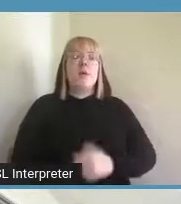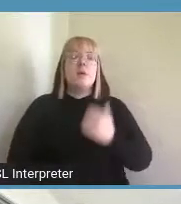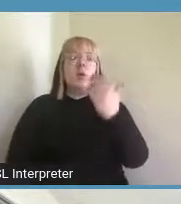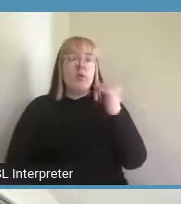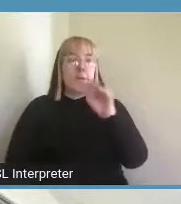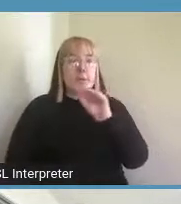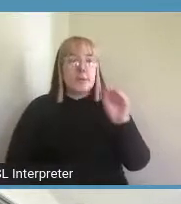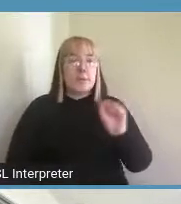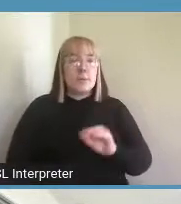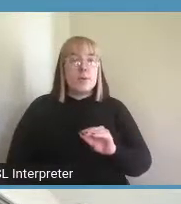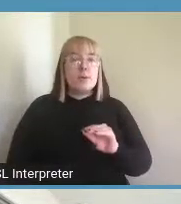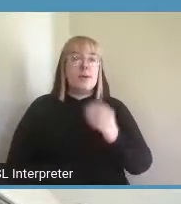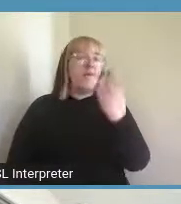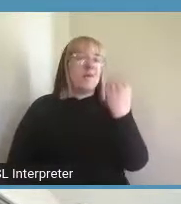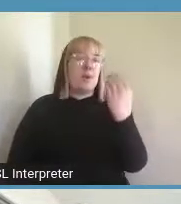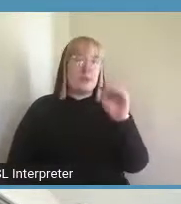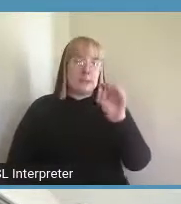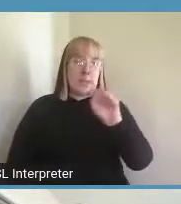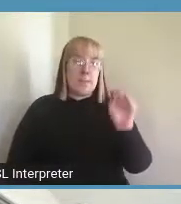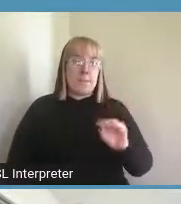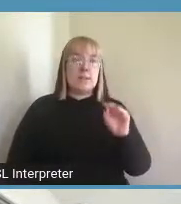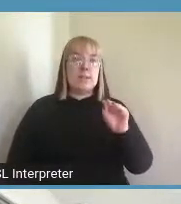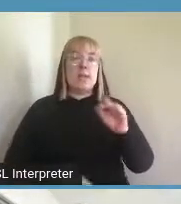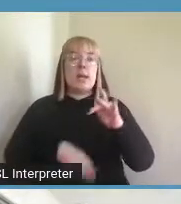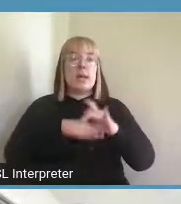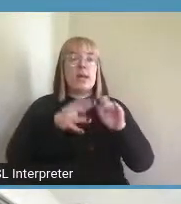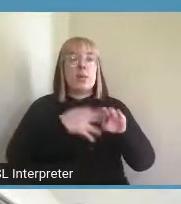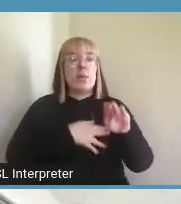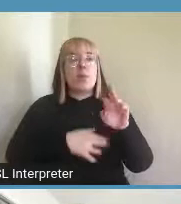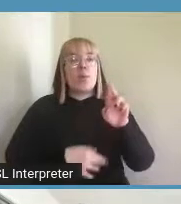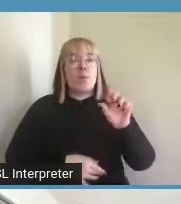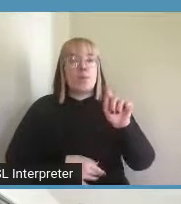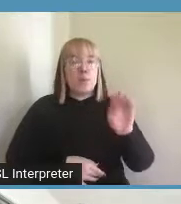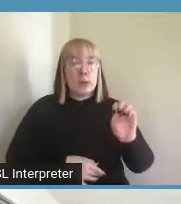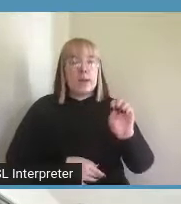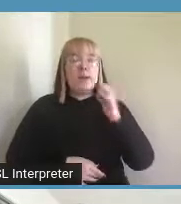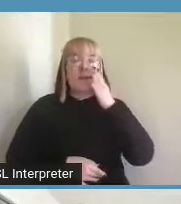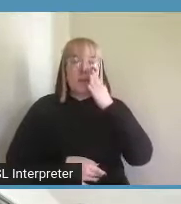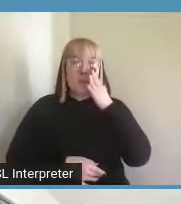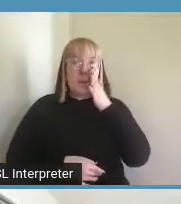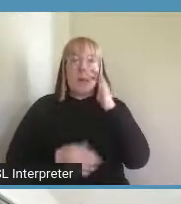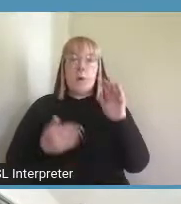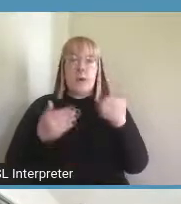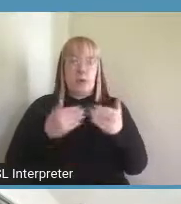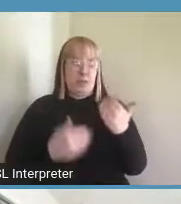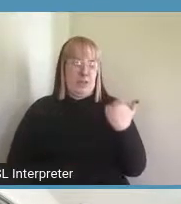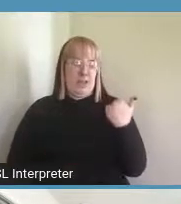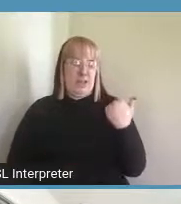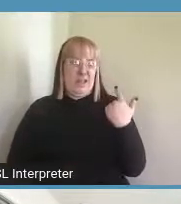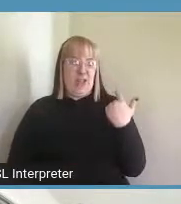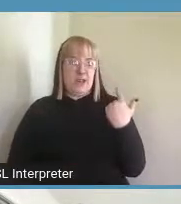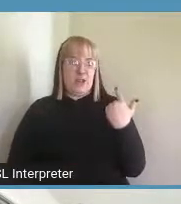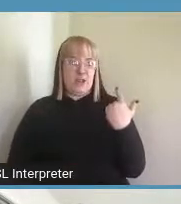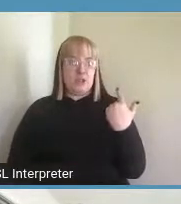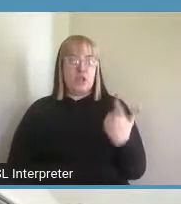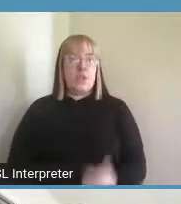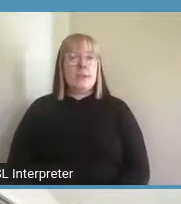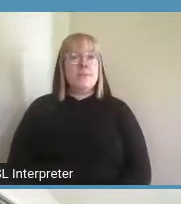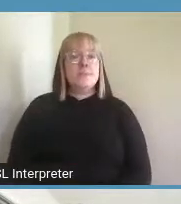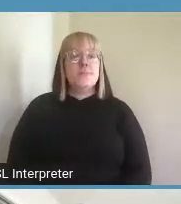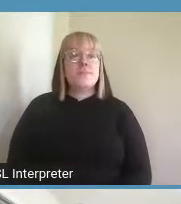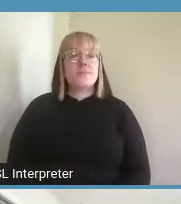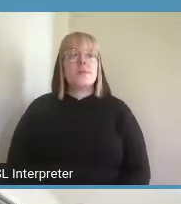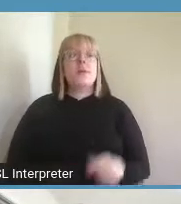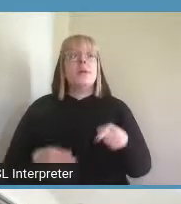on Ocean Action emails. So this is a specific subscription that we introduced last year. And this is based